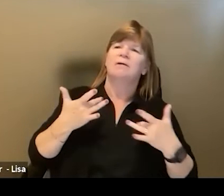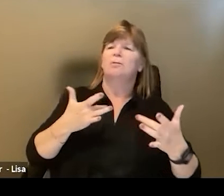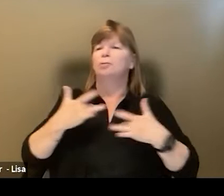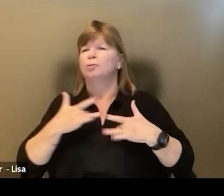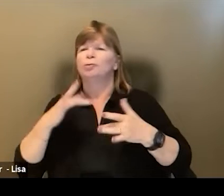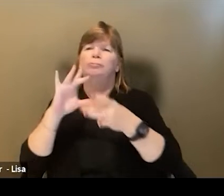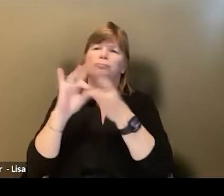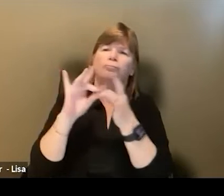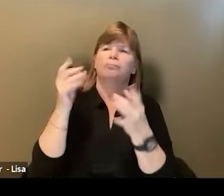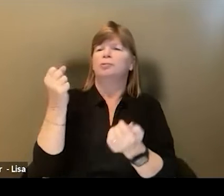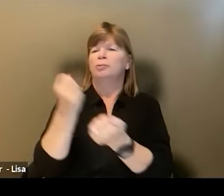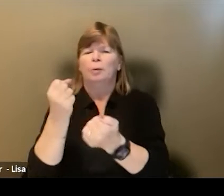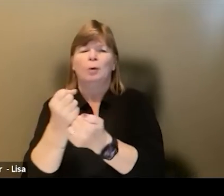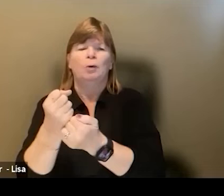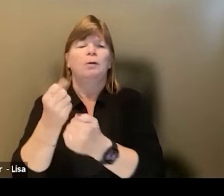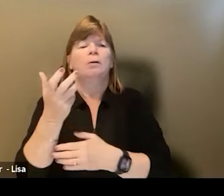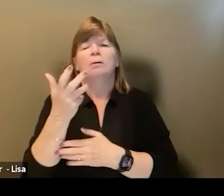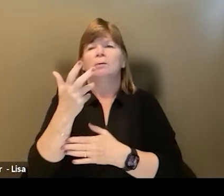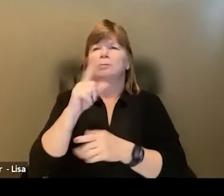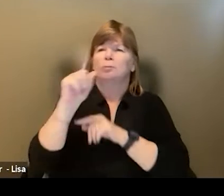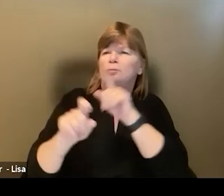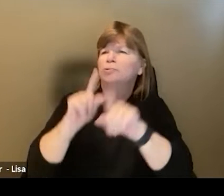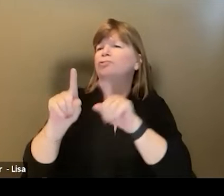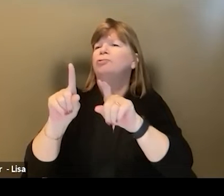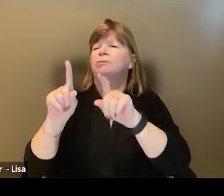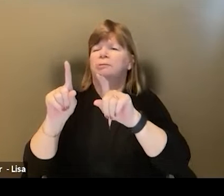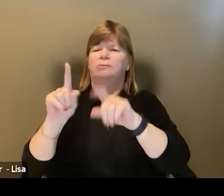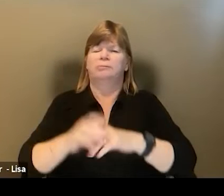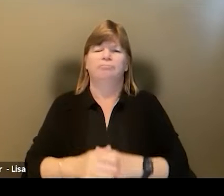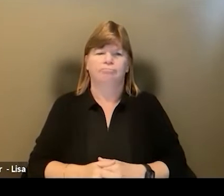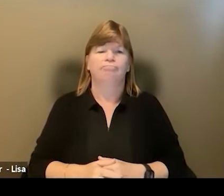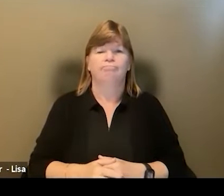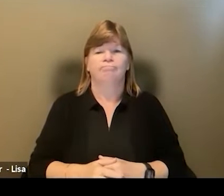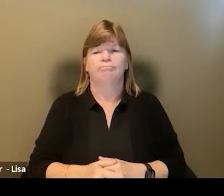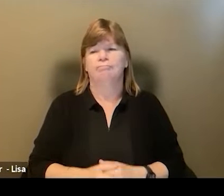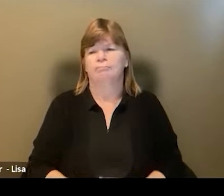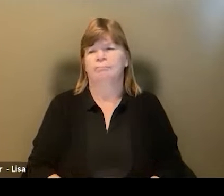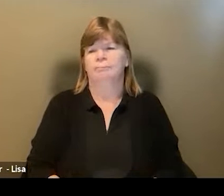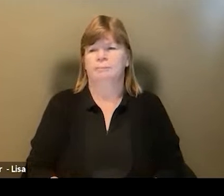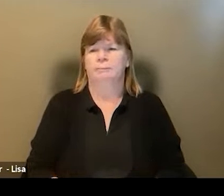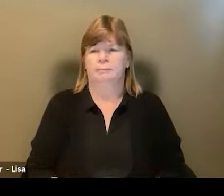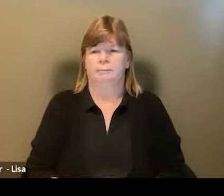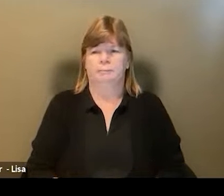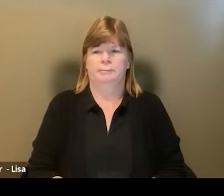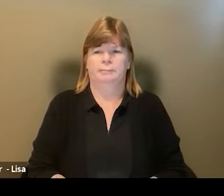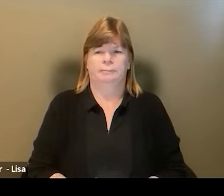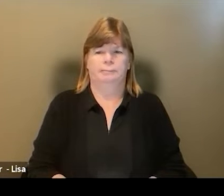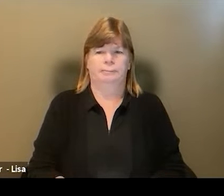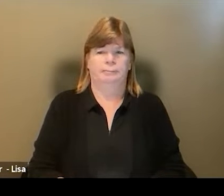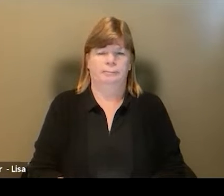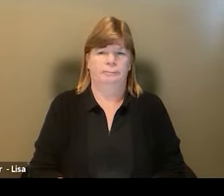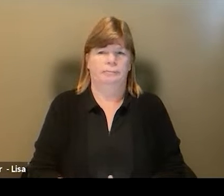support, and also lets you ask any questions that you may have for any of the changes being